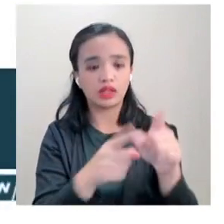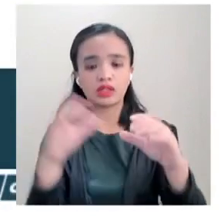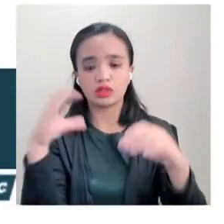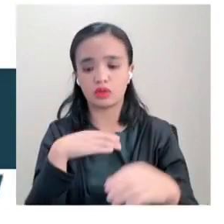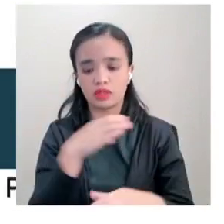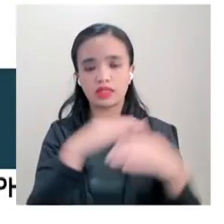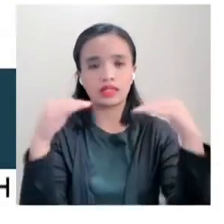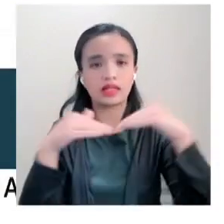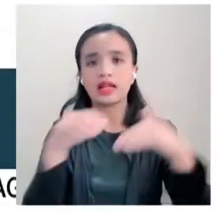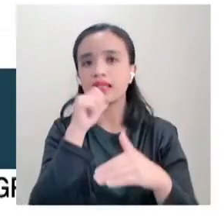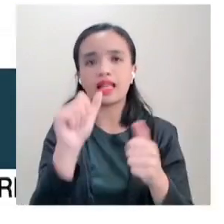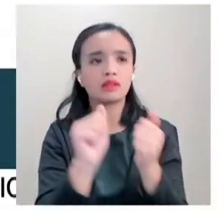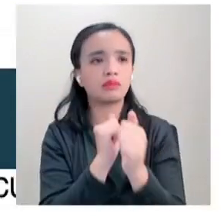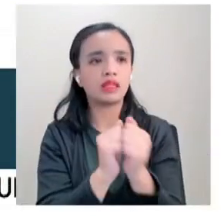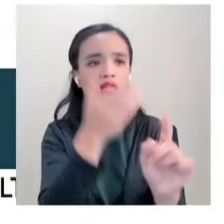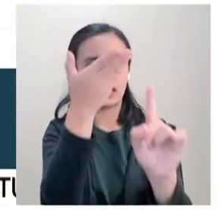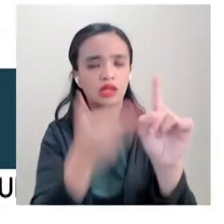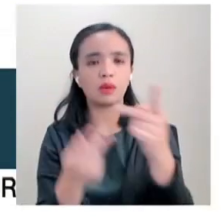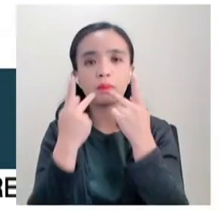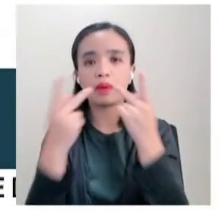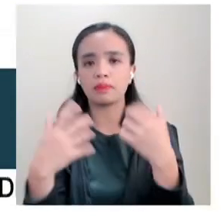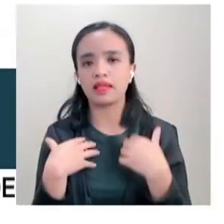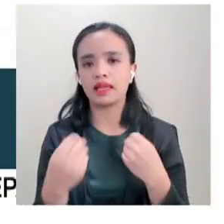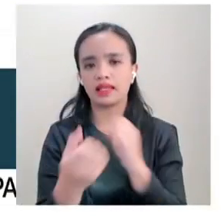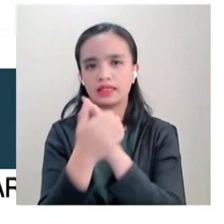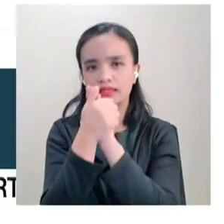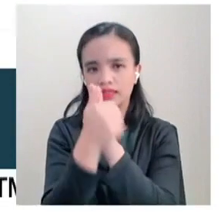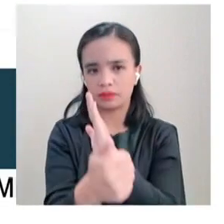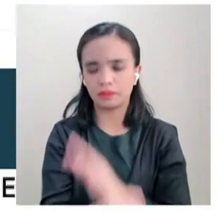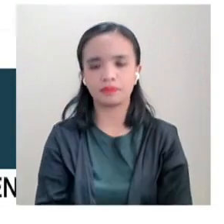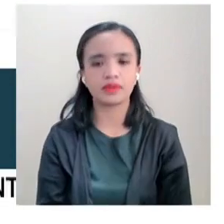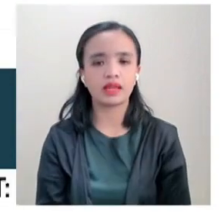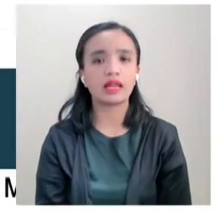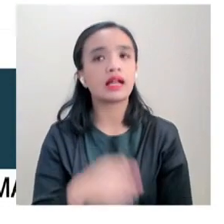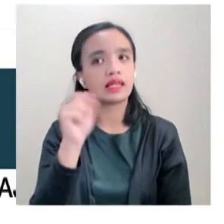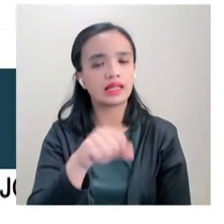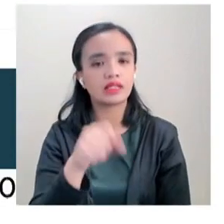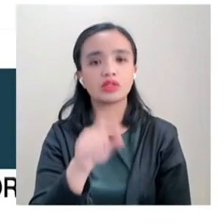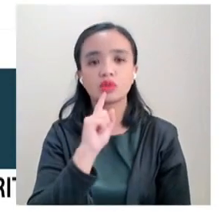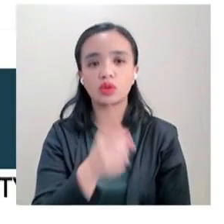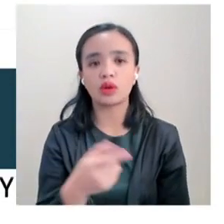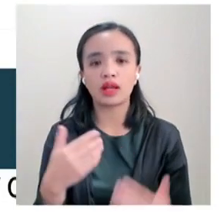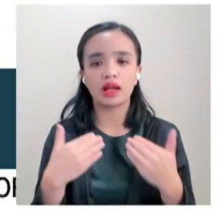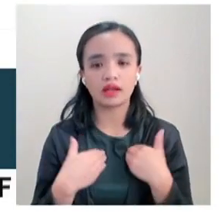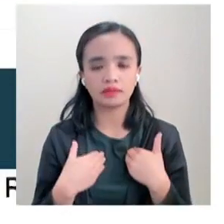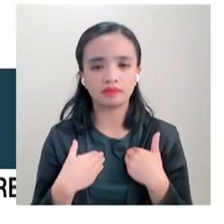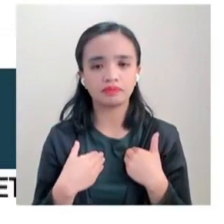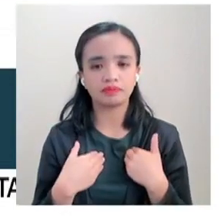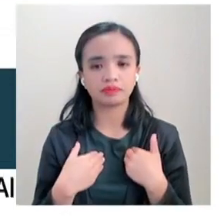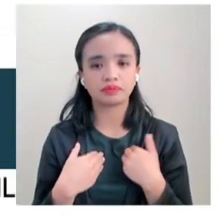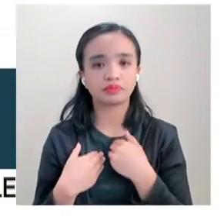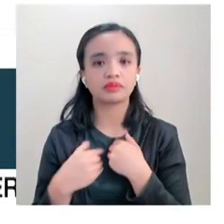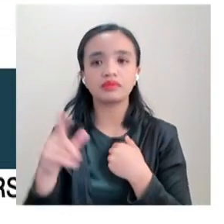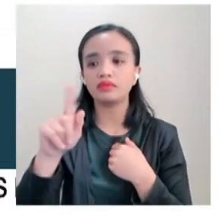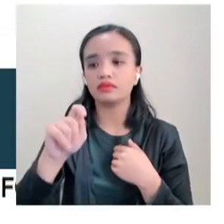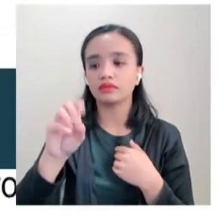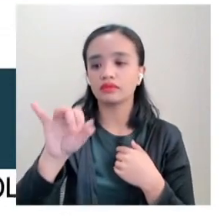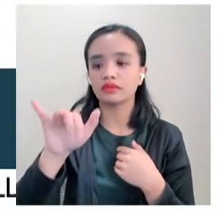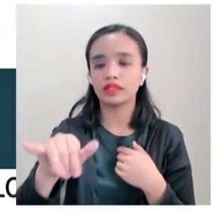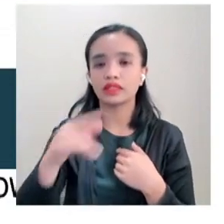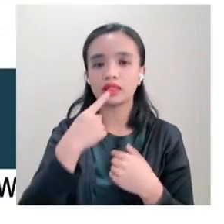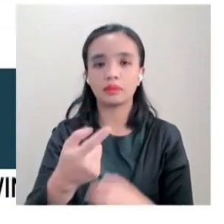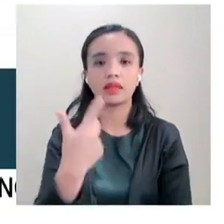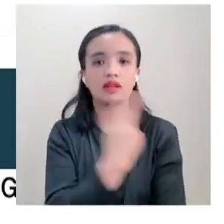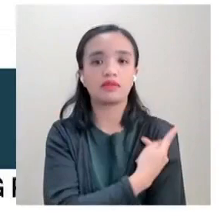make you a public health expert? And in fact, there was even like claims of Tony Lechon that he's a vaccinology